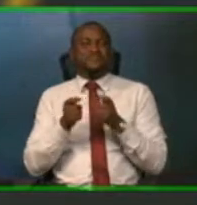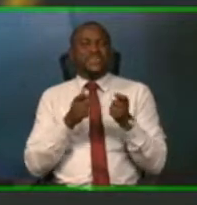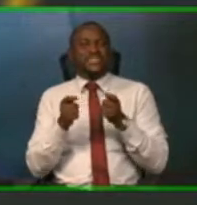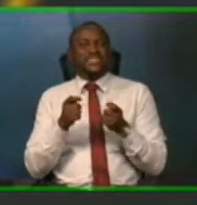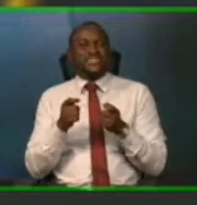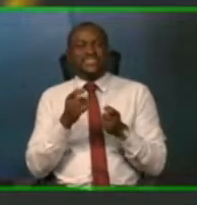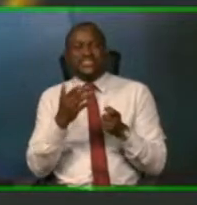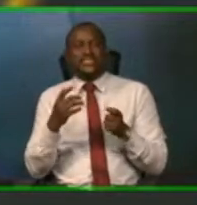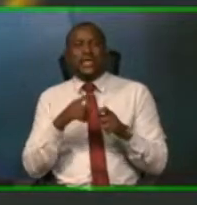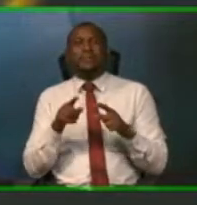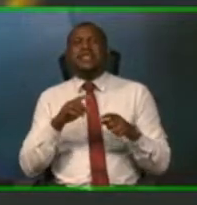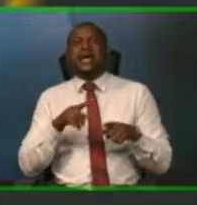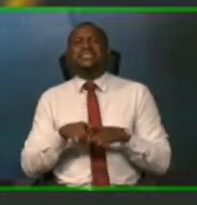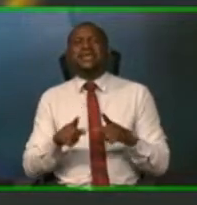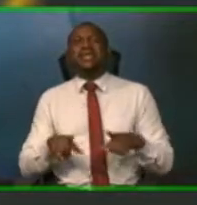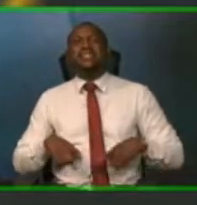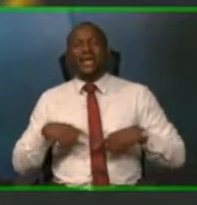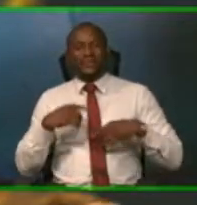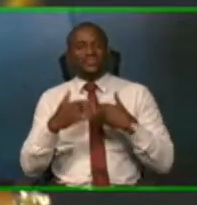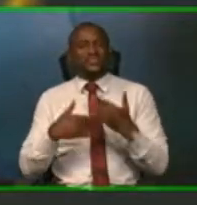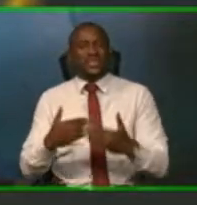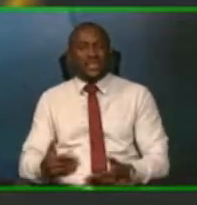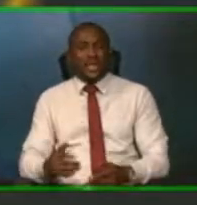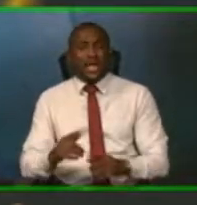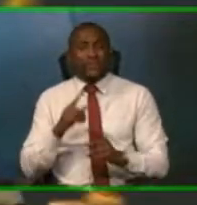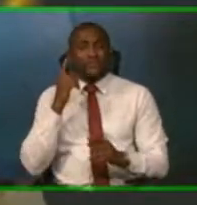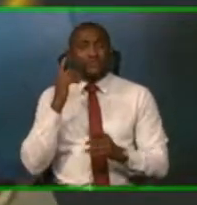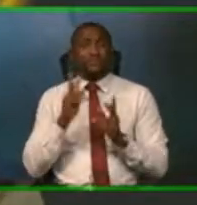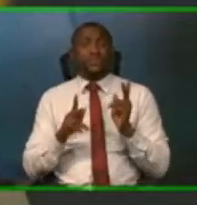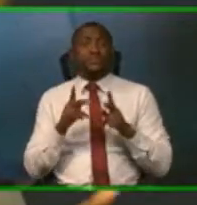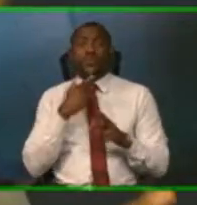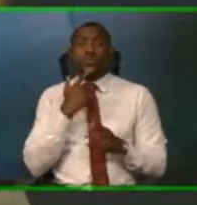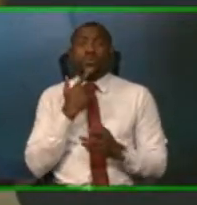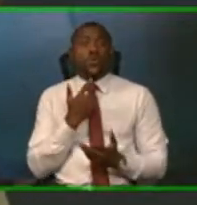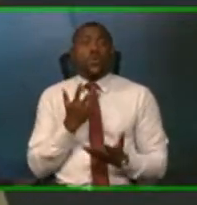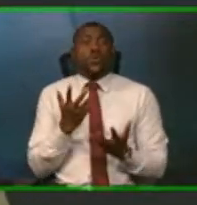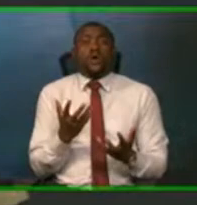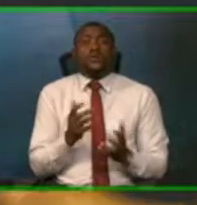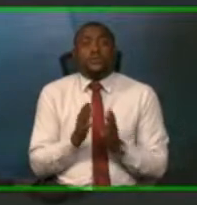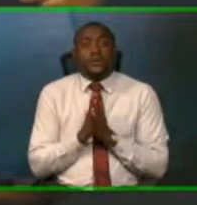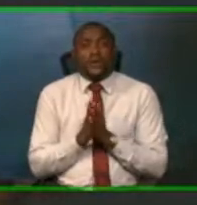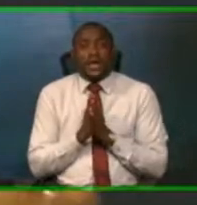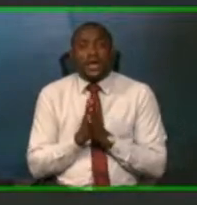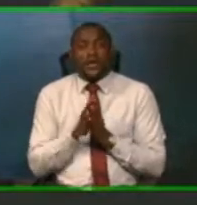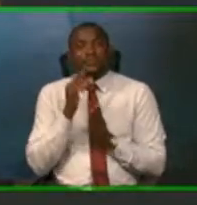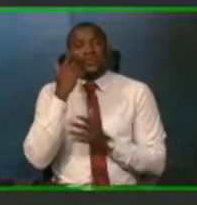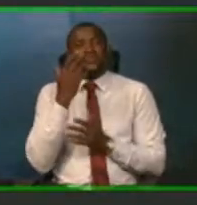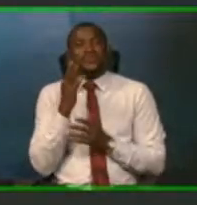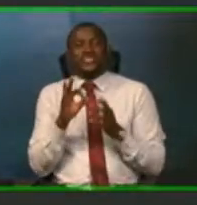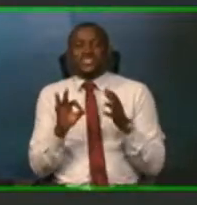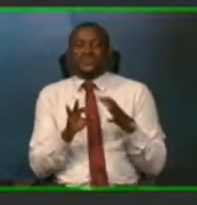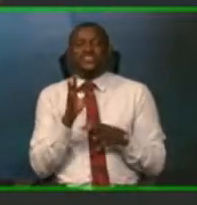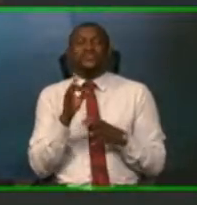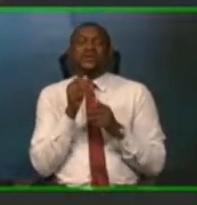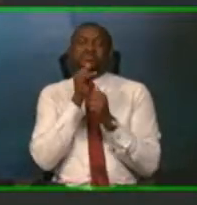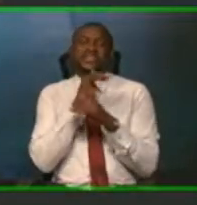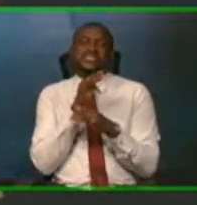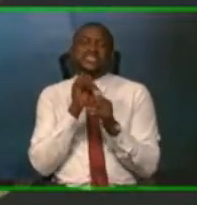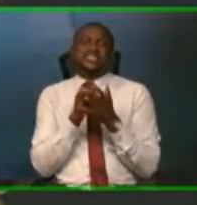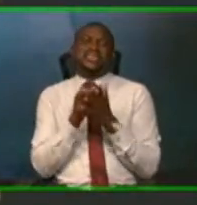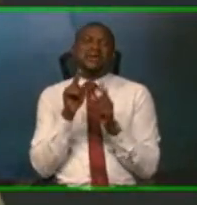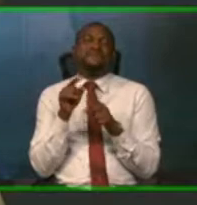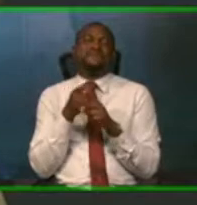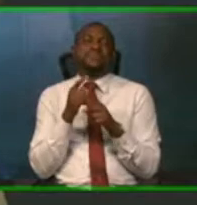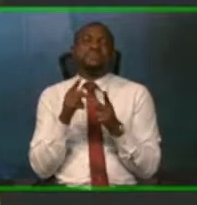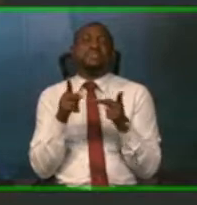lifestyle. And then for people who are inclined to prayer, because of the spiritual blessings that come from the